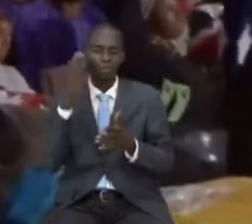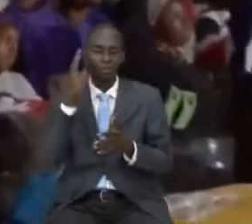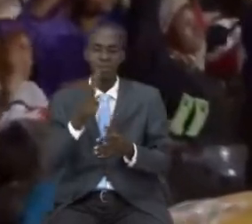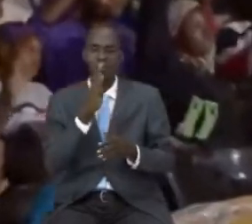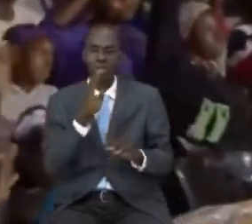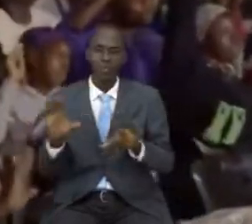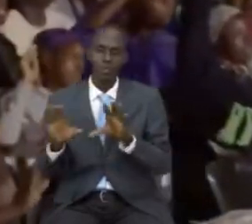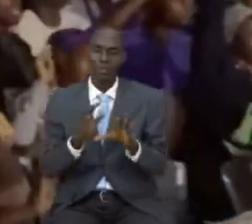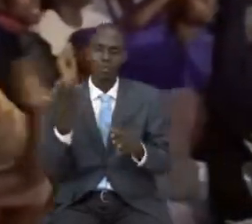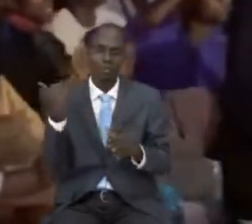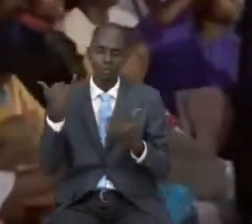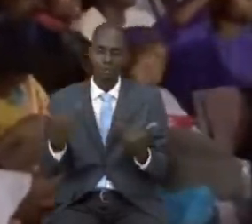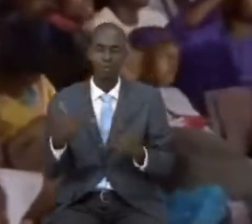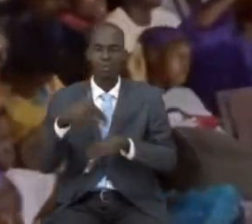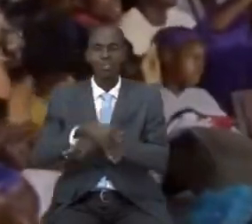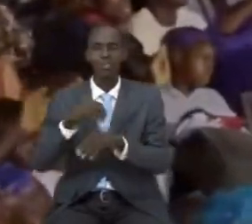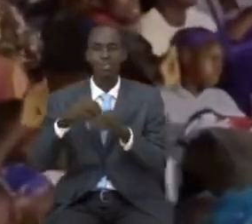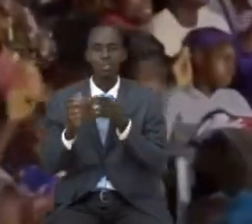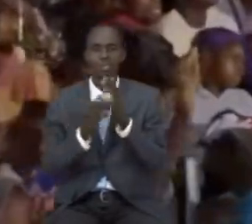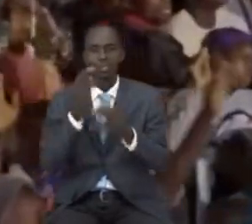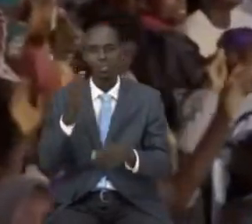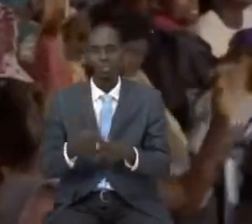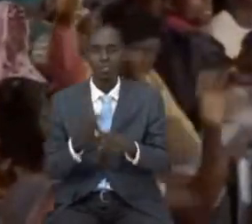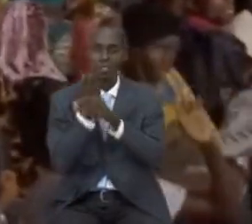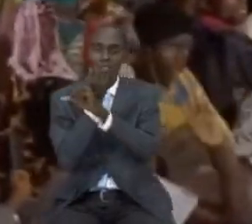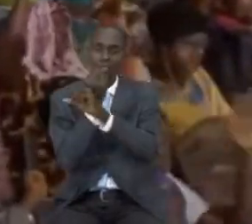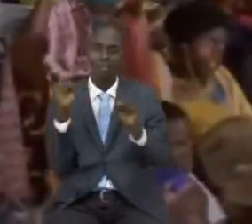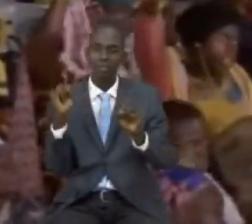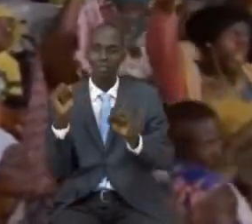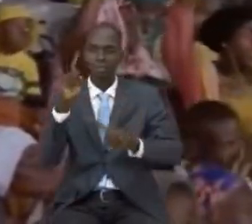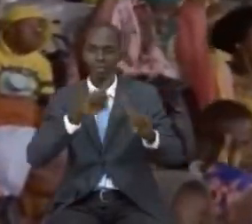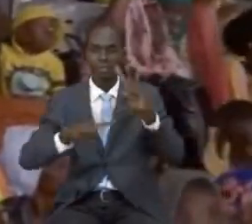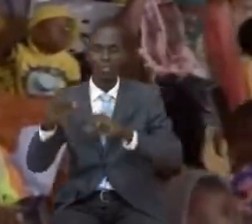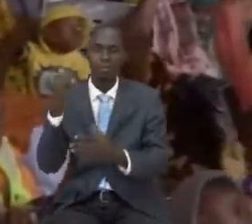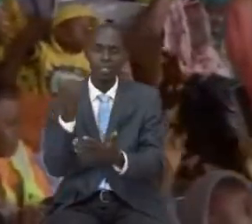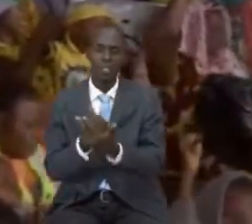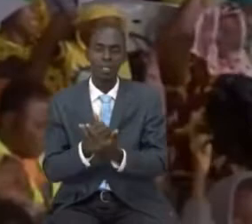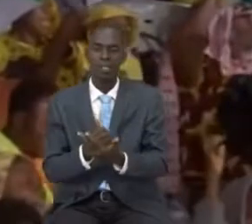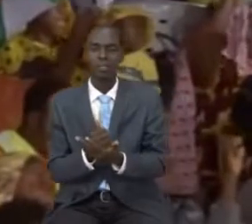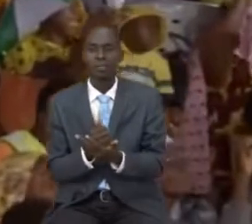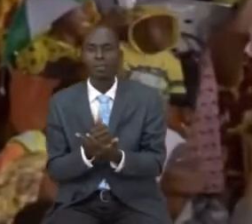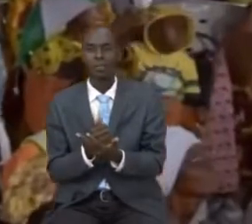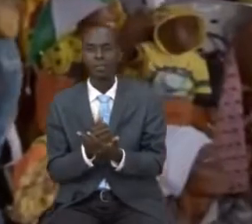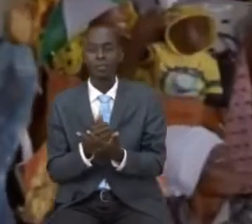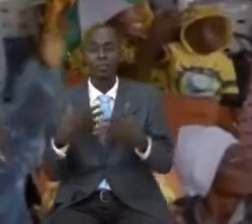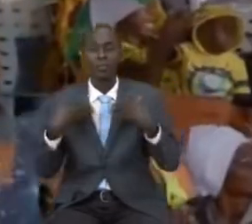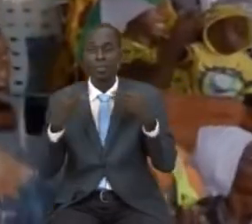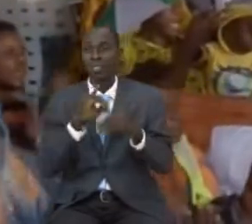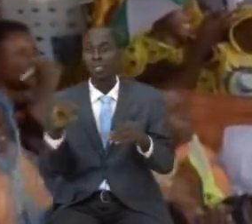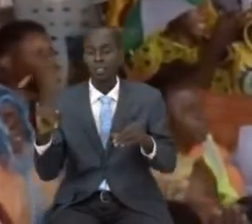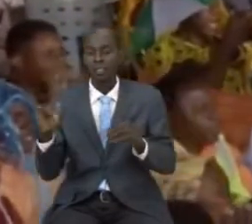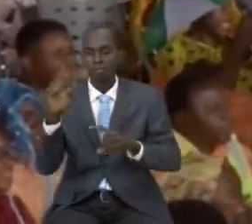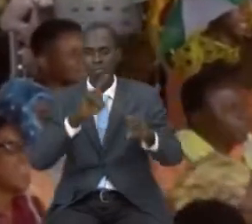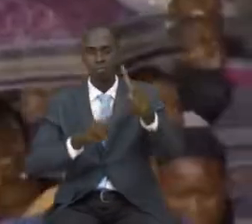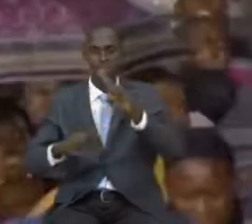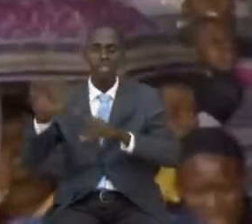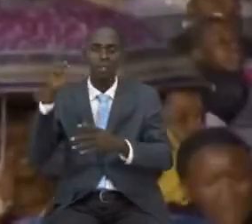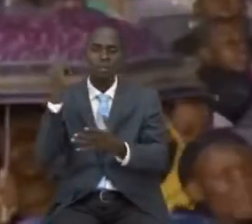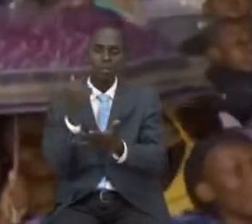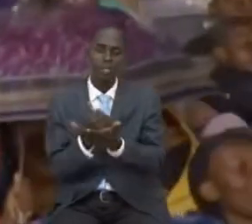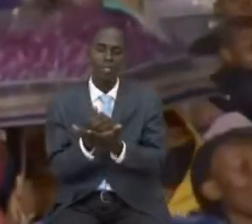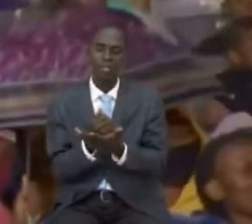done tonight. Salvation, give me a good amen. Healing, give me a good